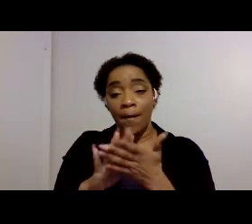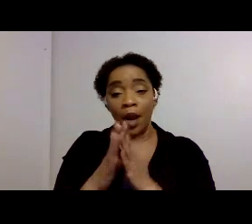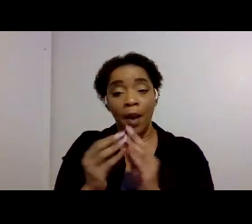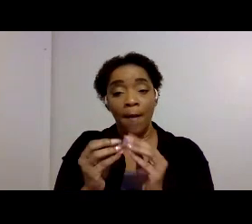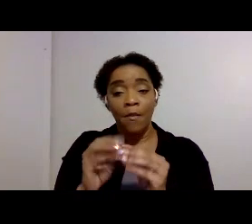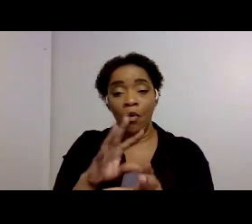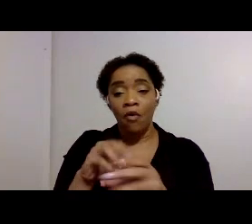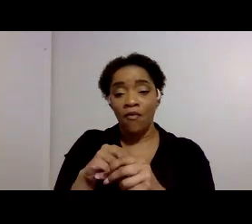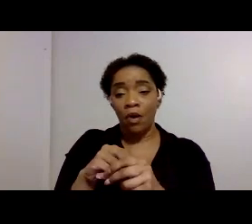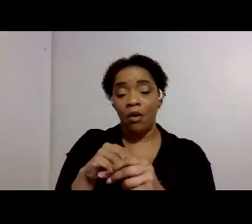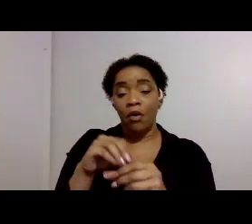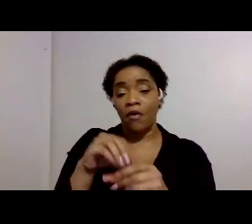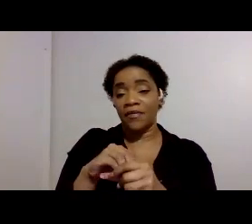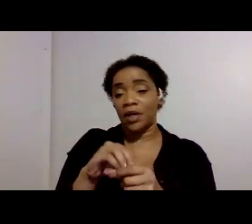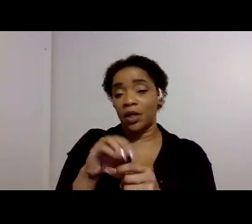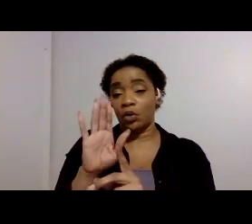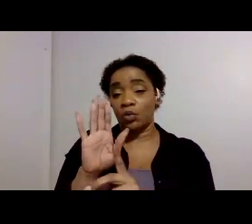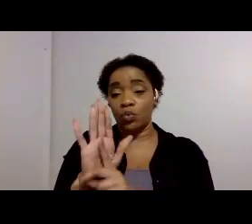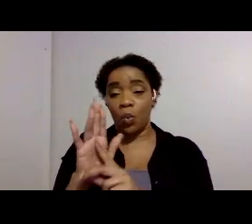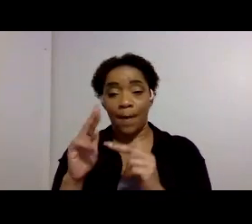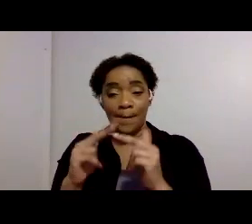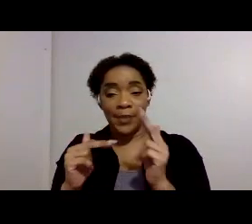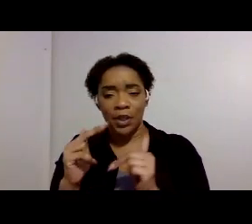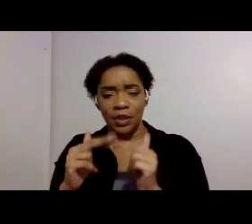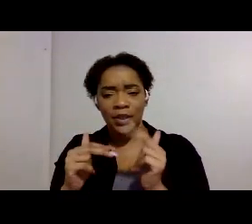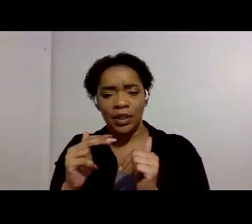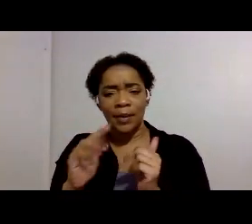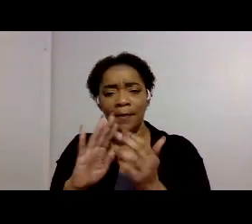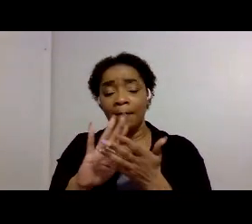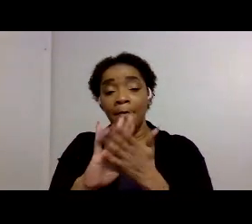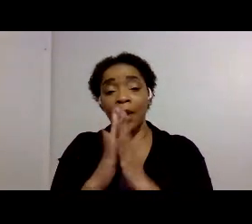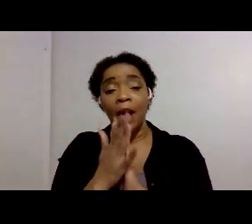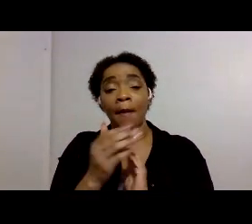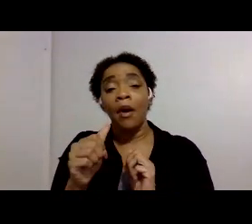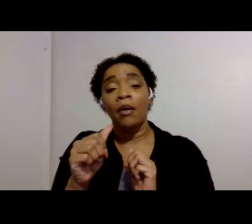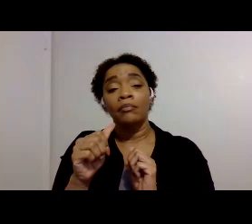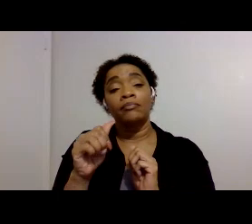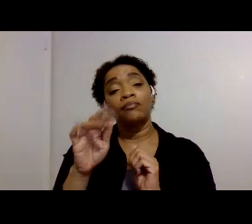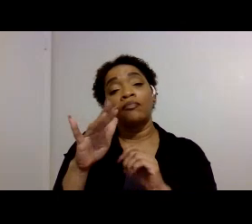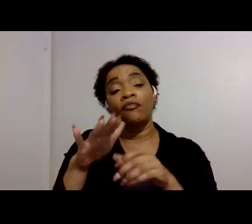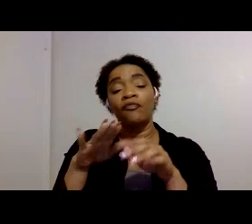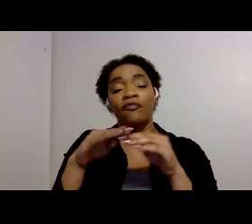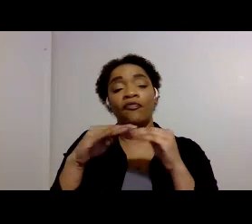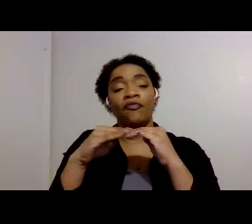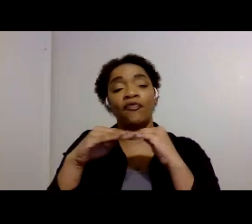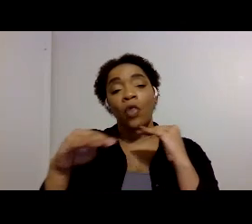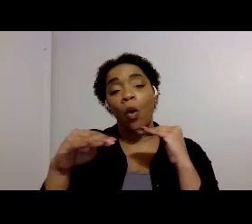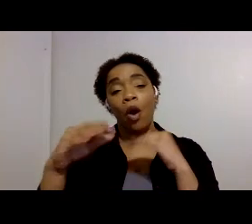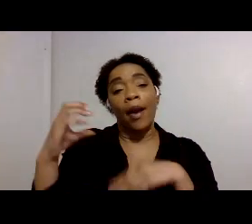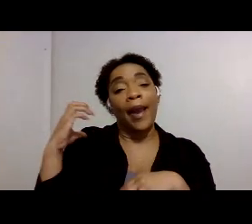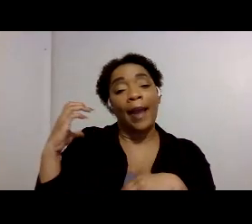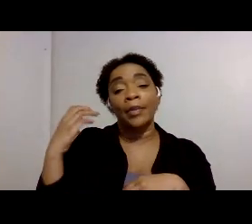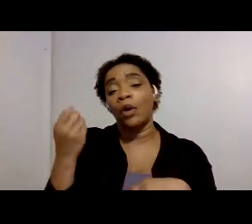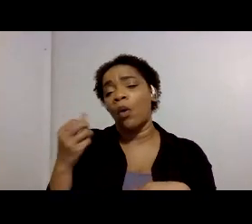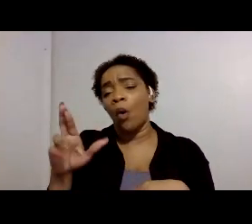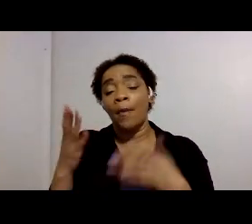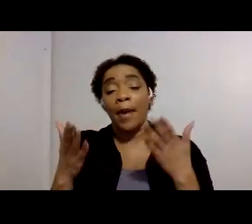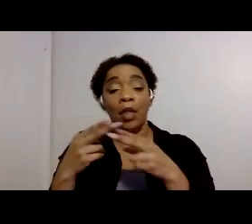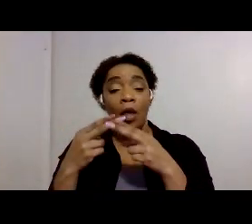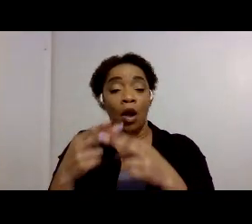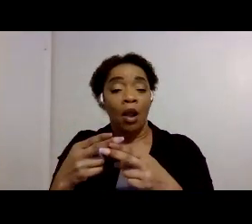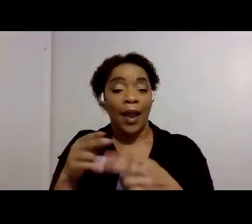your building, become a floor captain or area captain, fire captain. There are different names for it, but like the person in